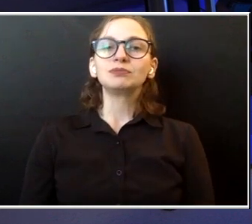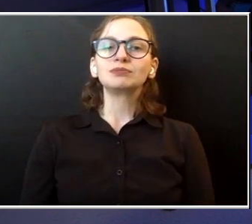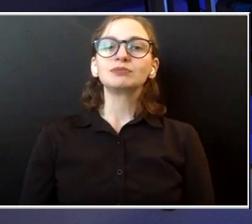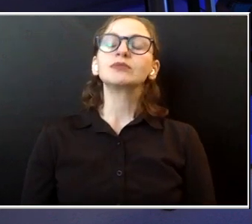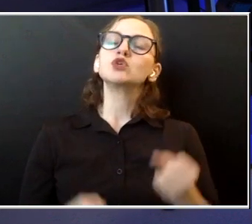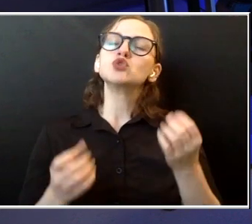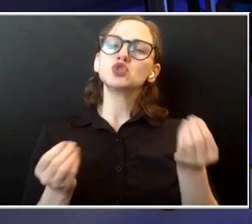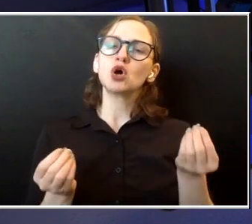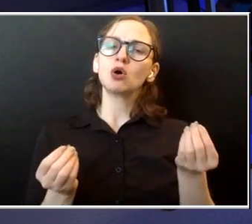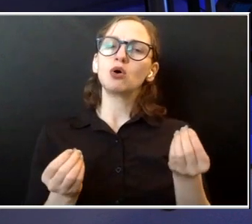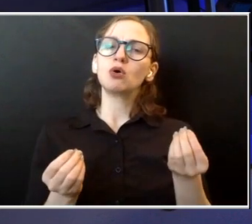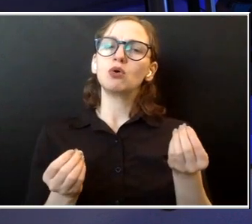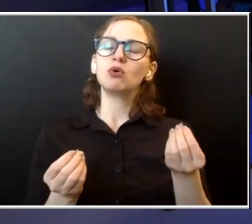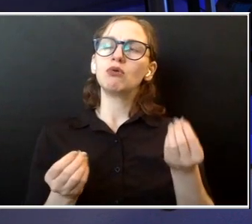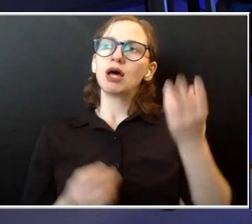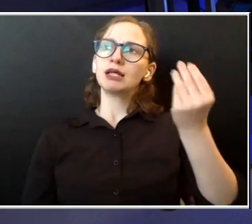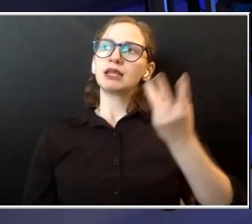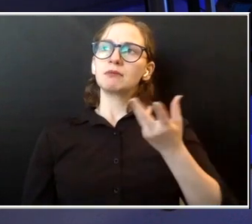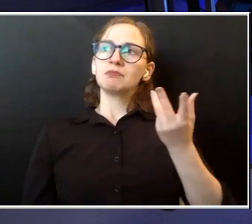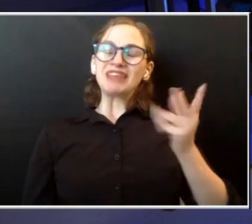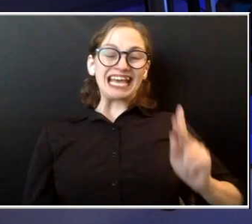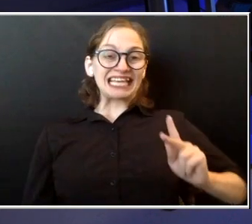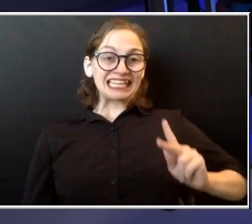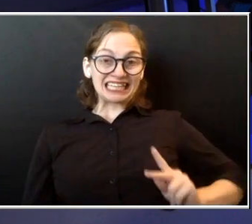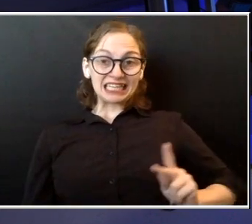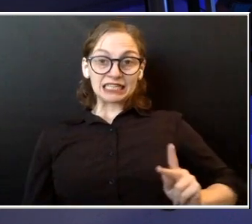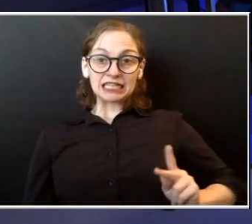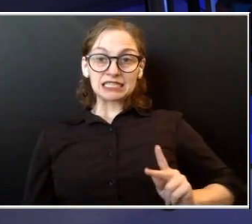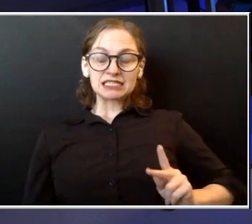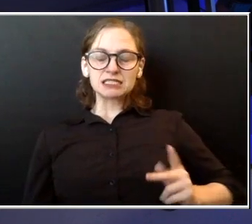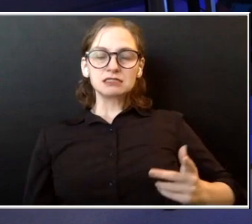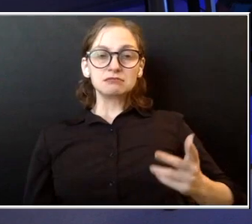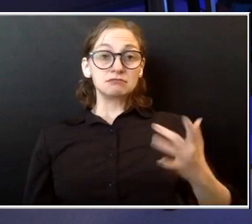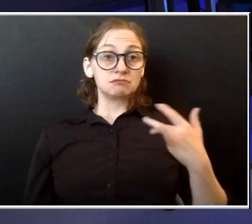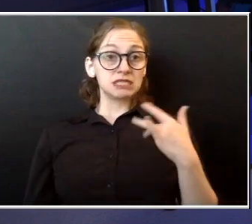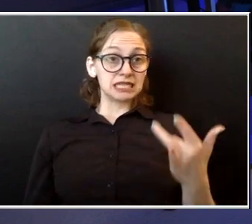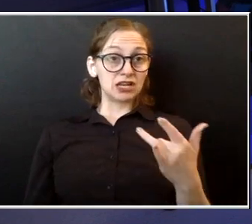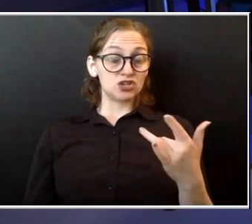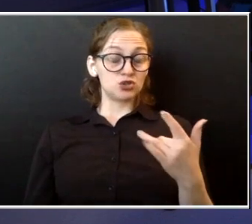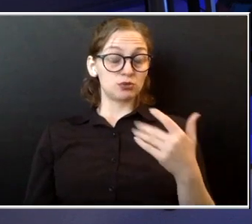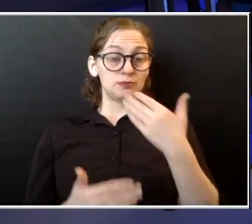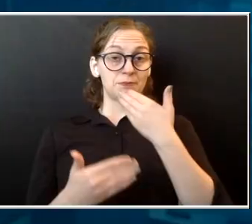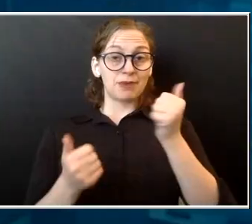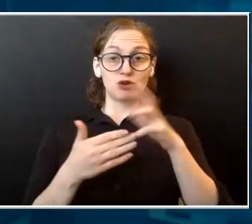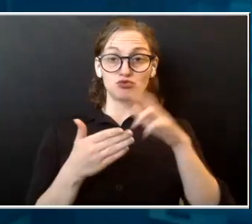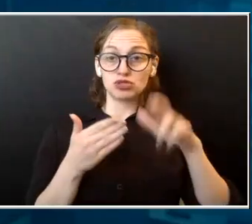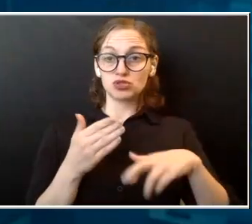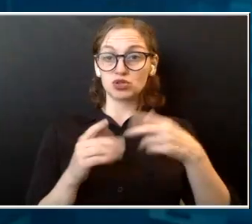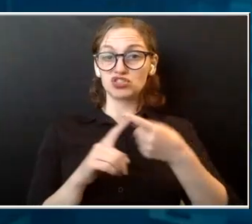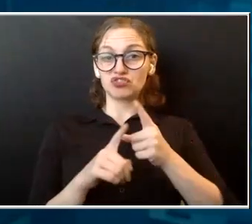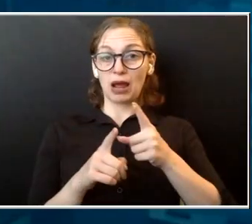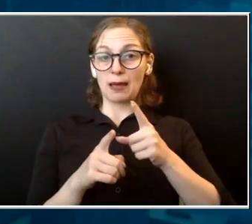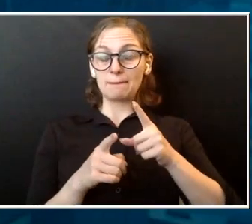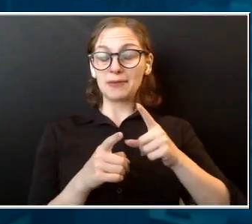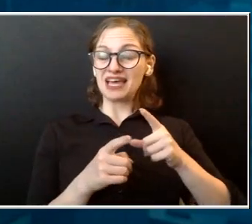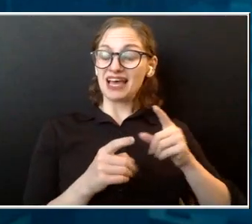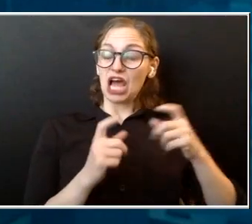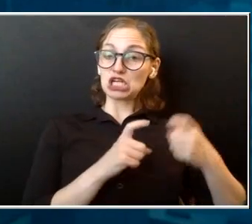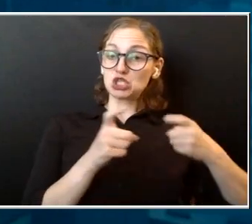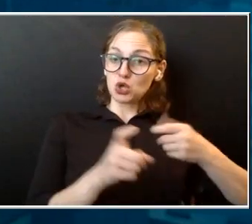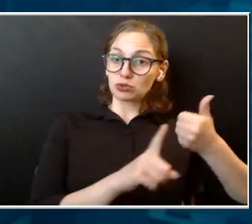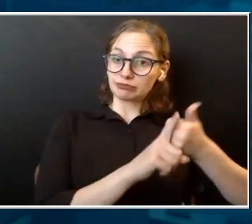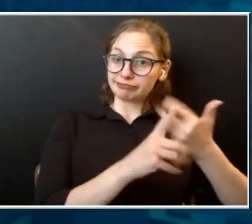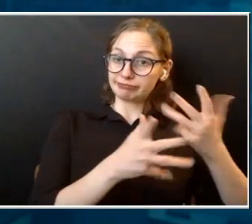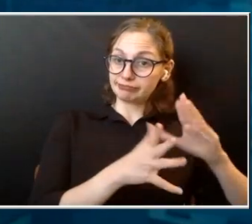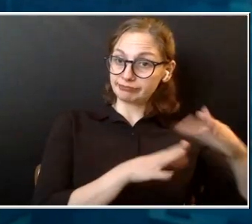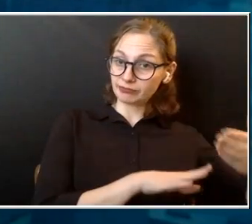do kidneys behave better from a deceased donor or a living donor? So by and large, a living